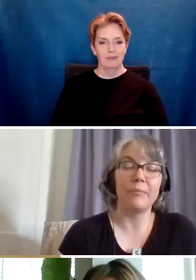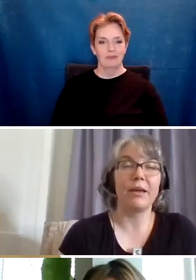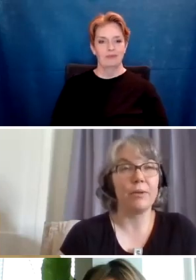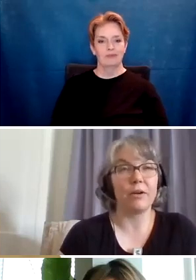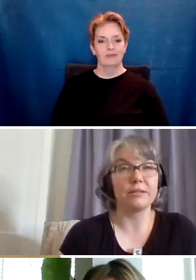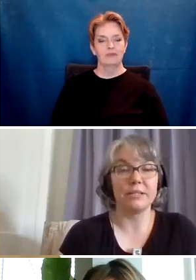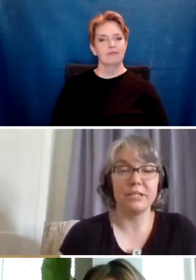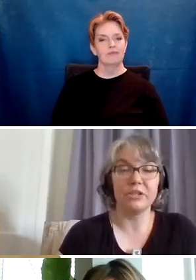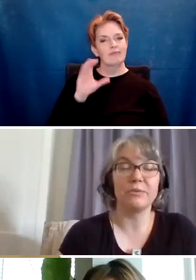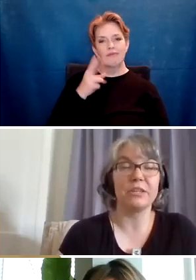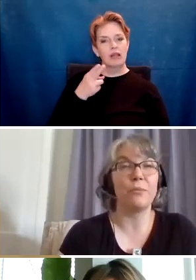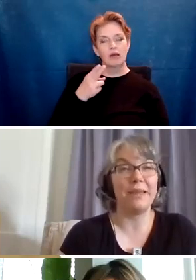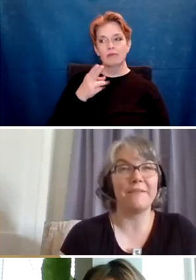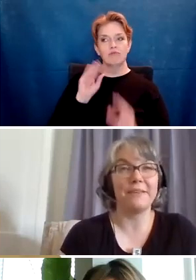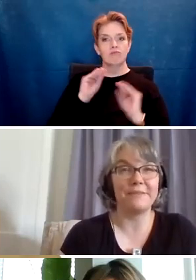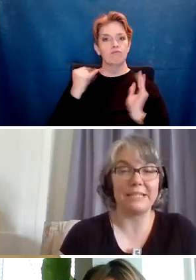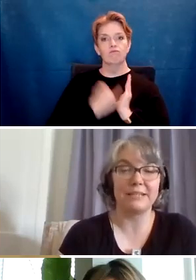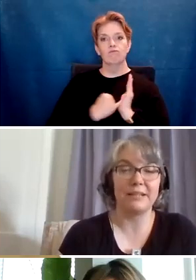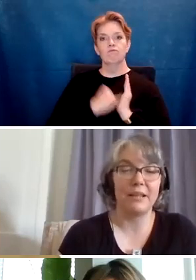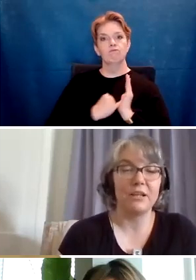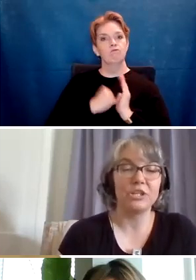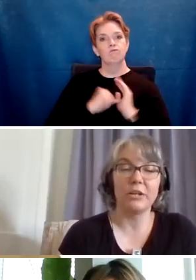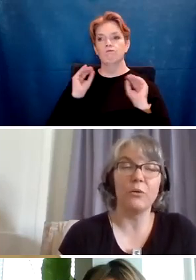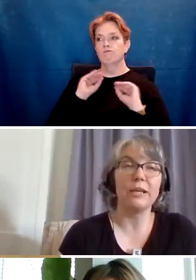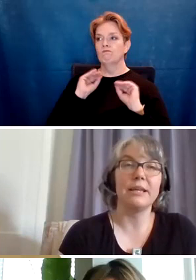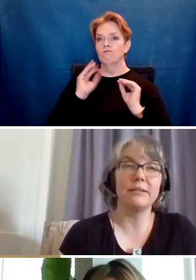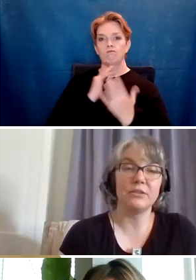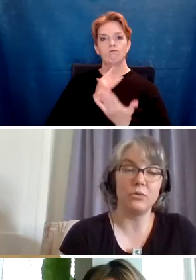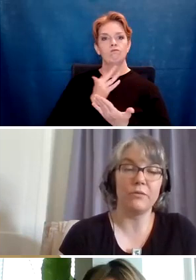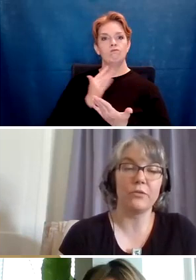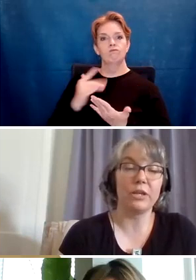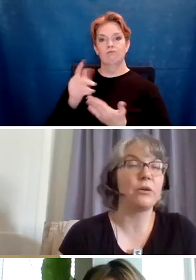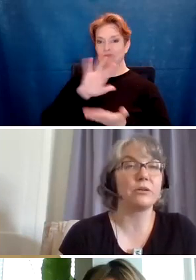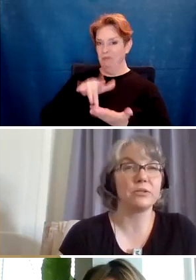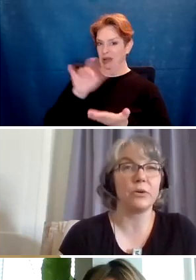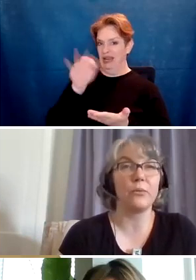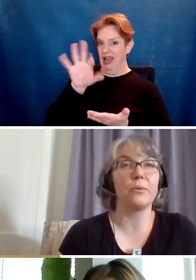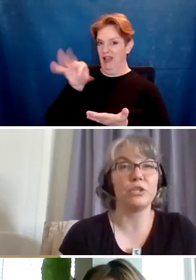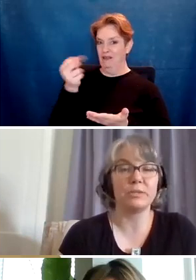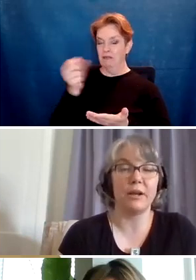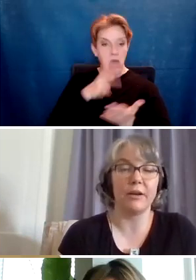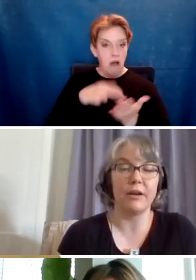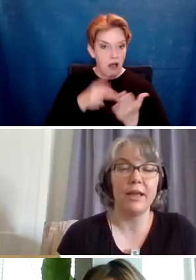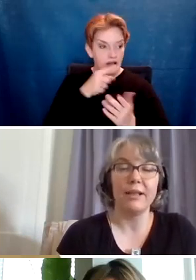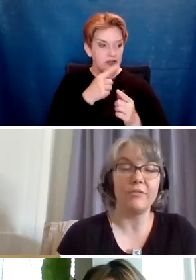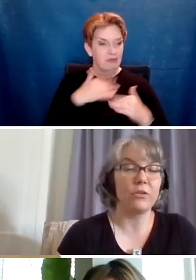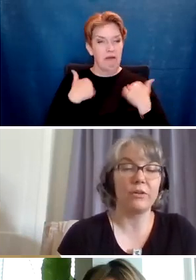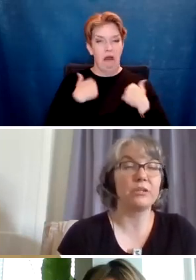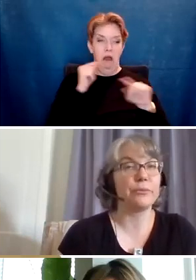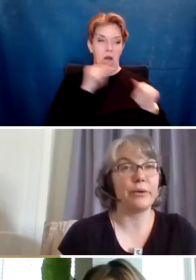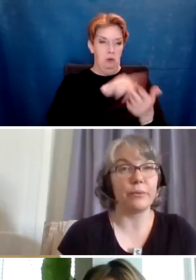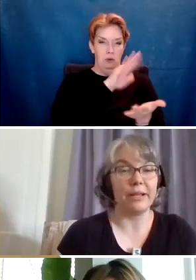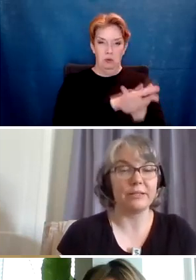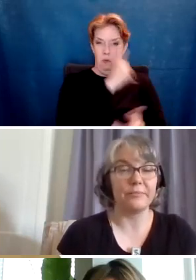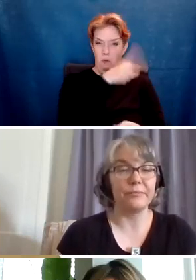Clementine did not become an artist until she was in her mid-50s. She had only attended school for a year or so when she was younger, never learning